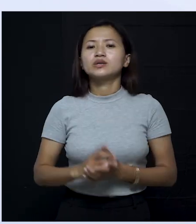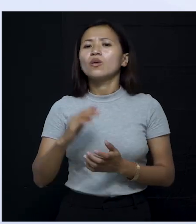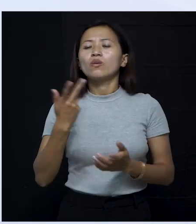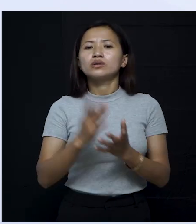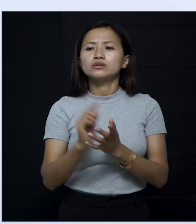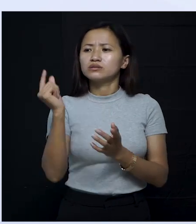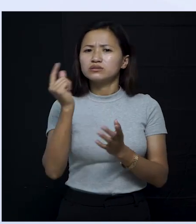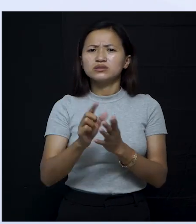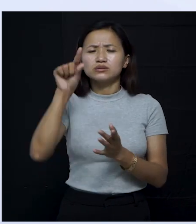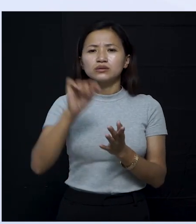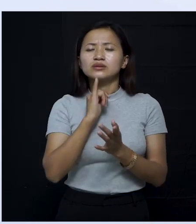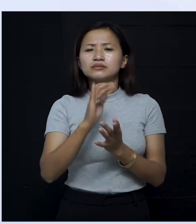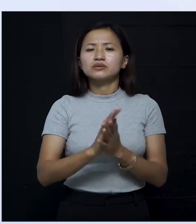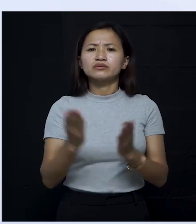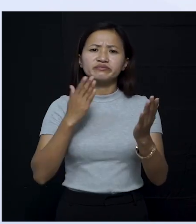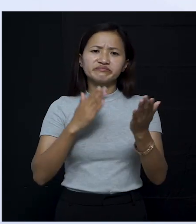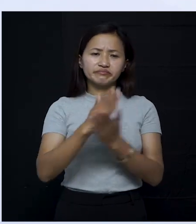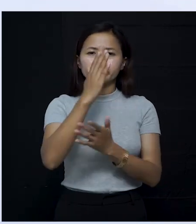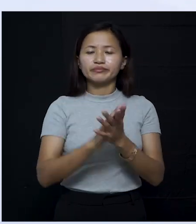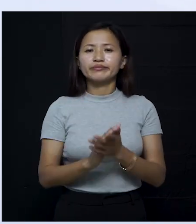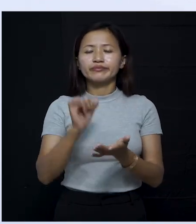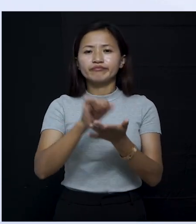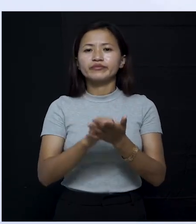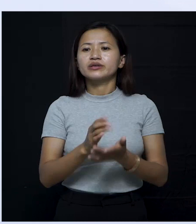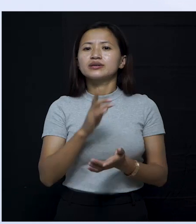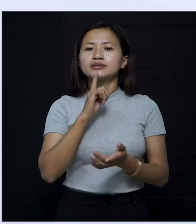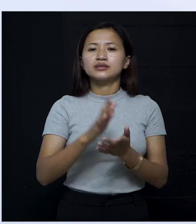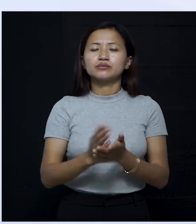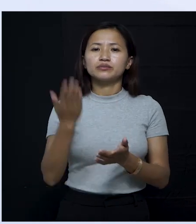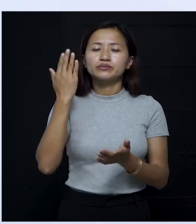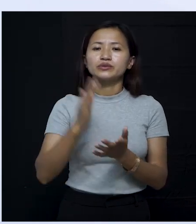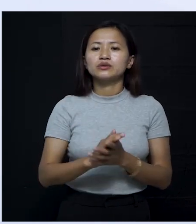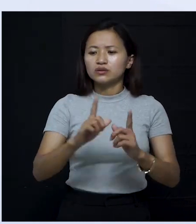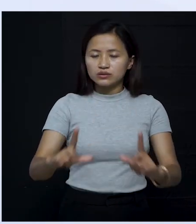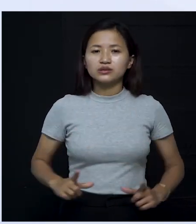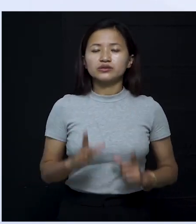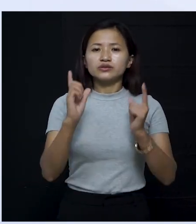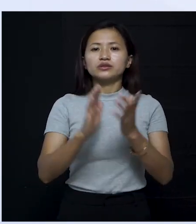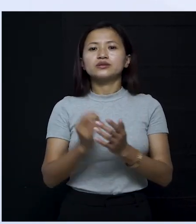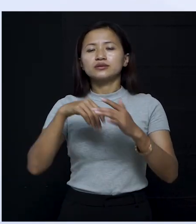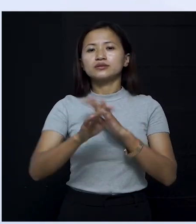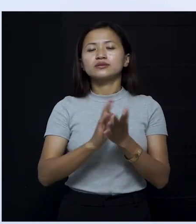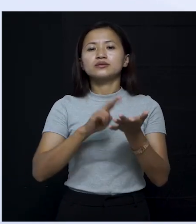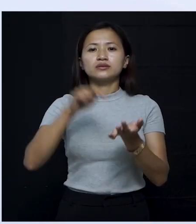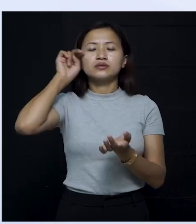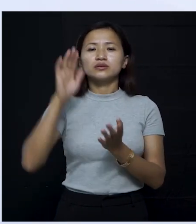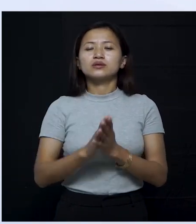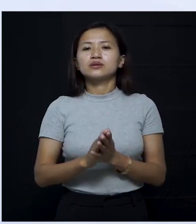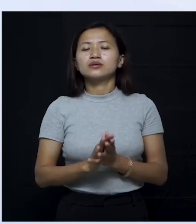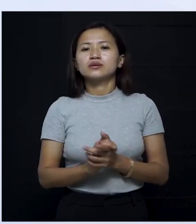usually do is, okay, we have come across that, as I've said before, since we are all living in Nagaland, many of you, you